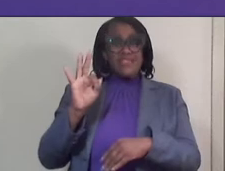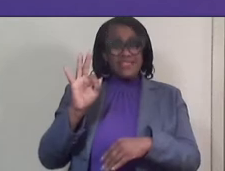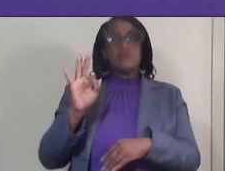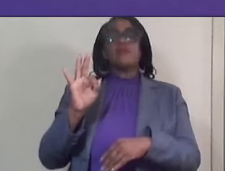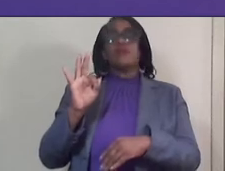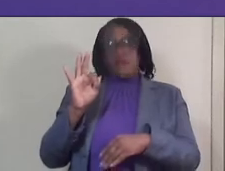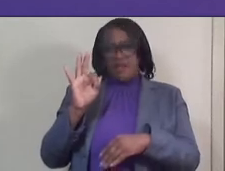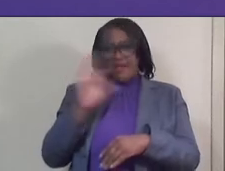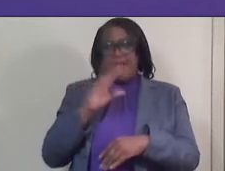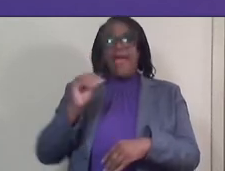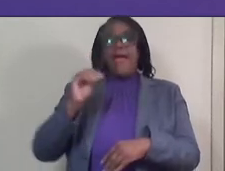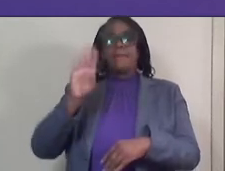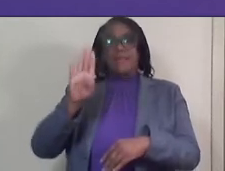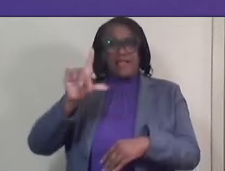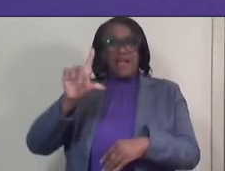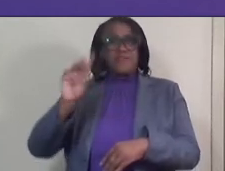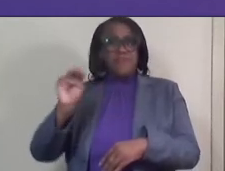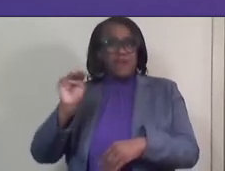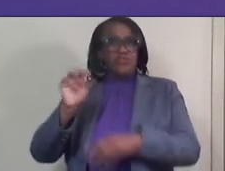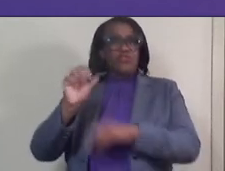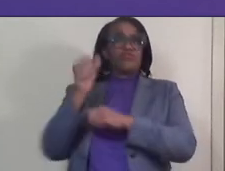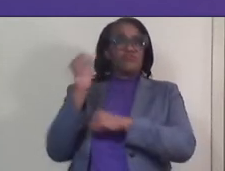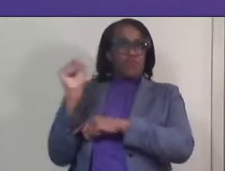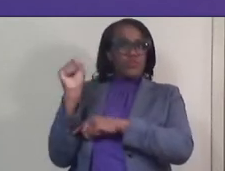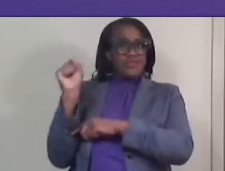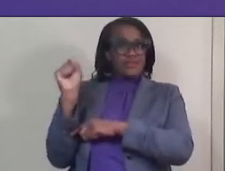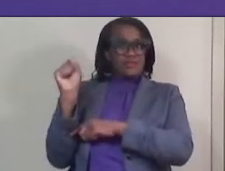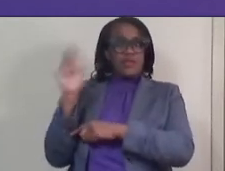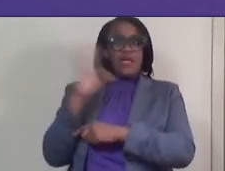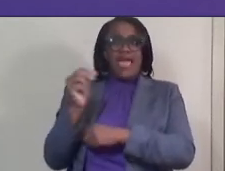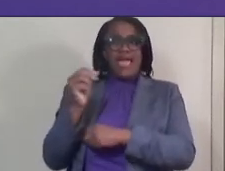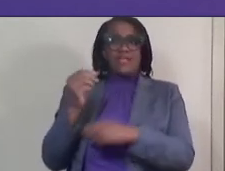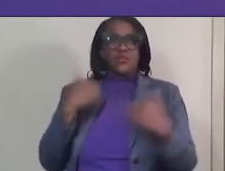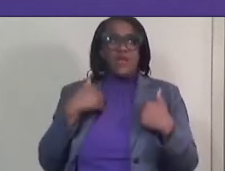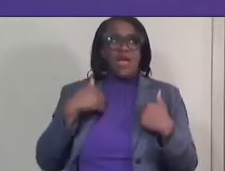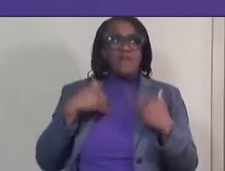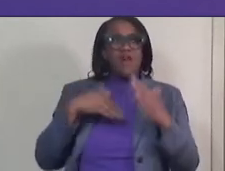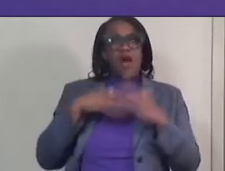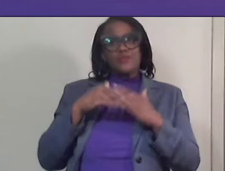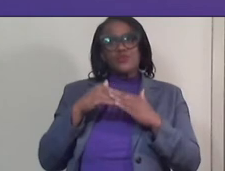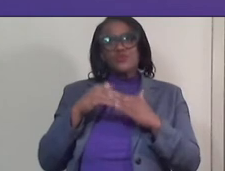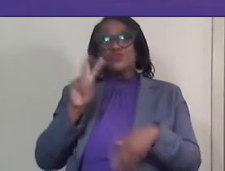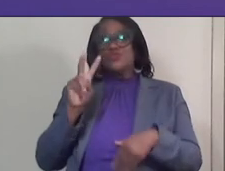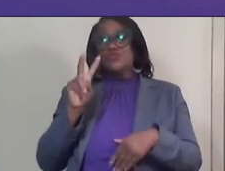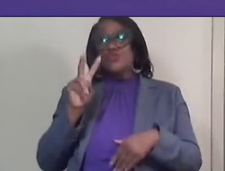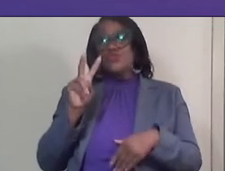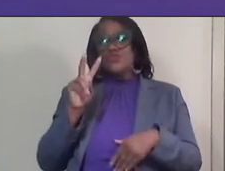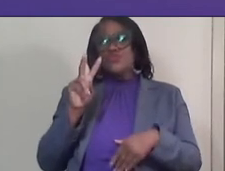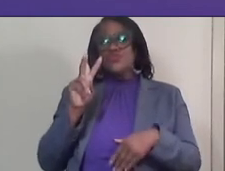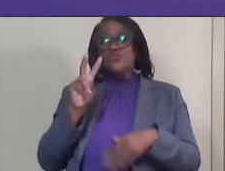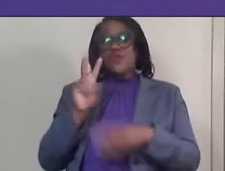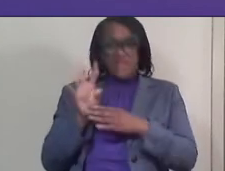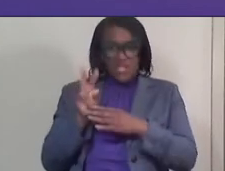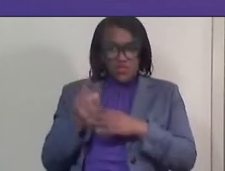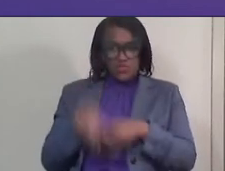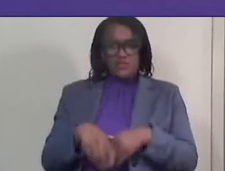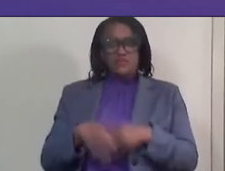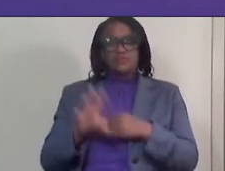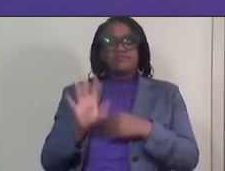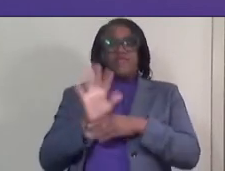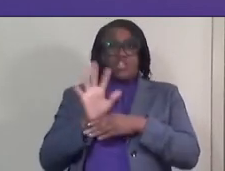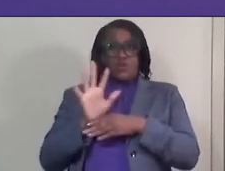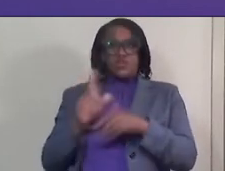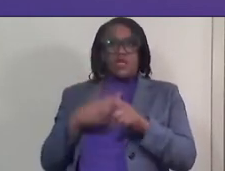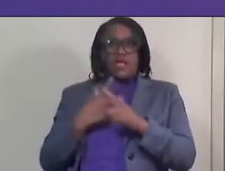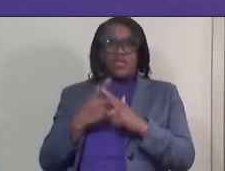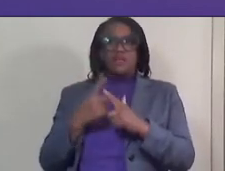Matter protests, and to take up to 2 videos. And then to spend some time